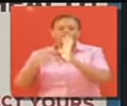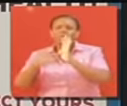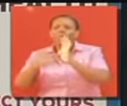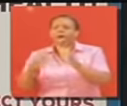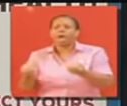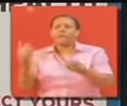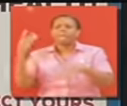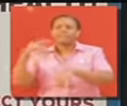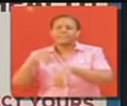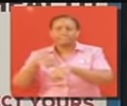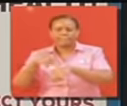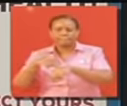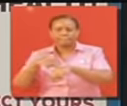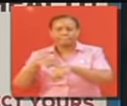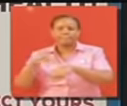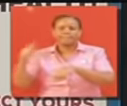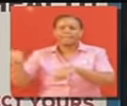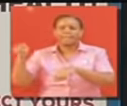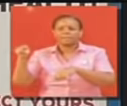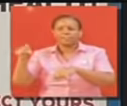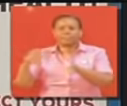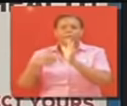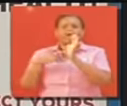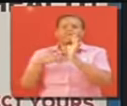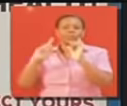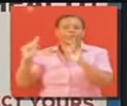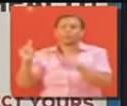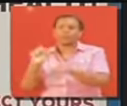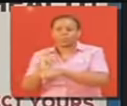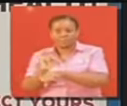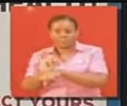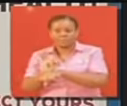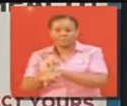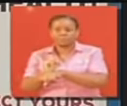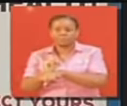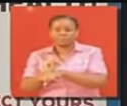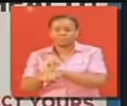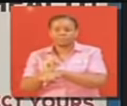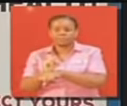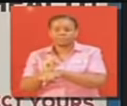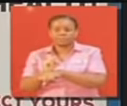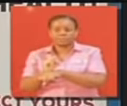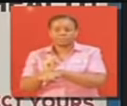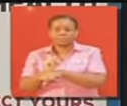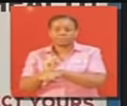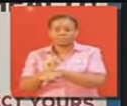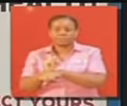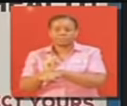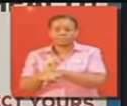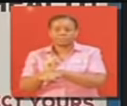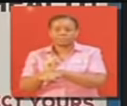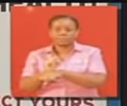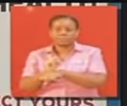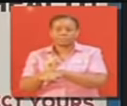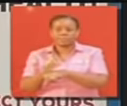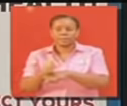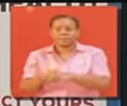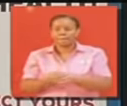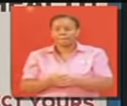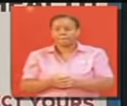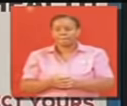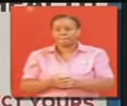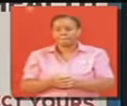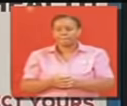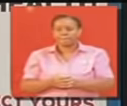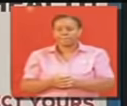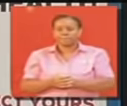That document in and of itself indicates the date on which you become fit for work once more. So a separate fit for work